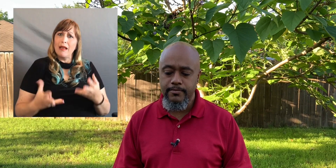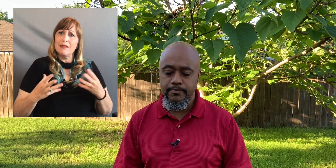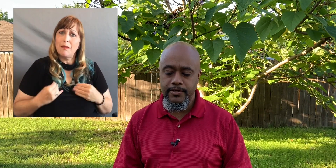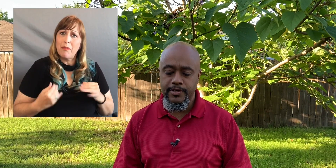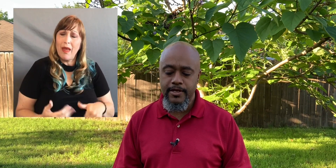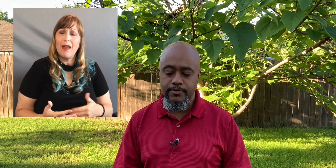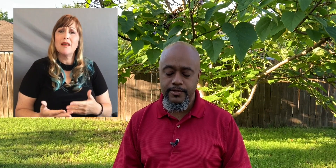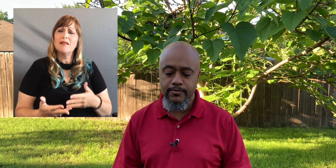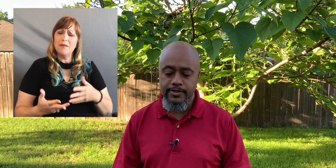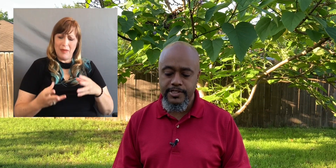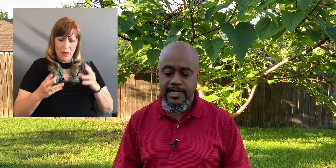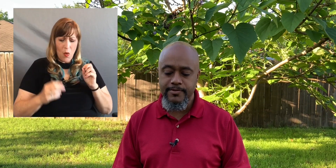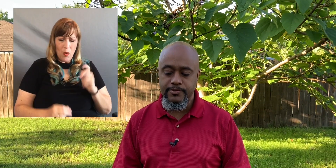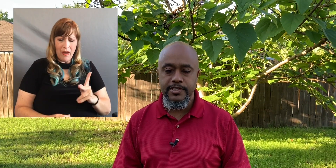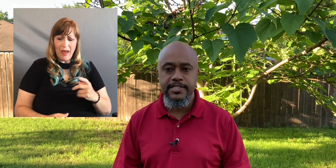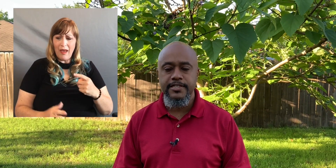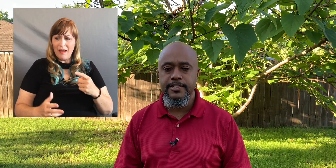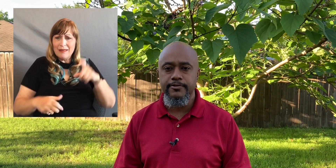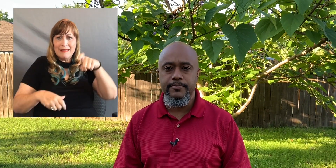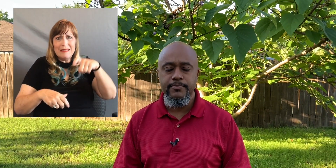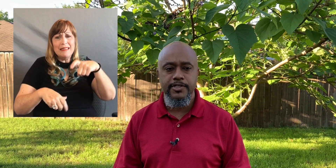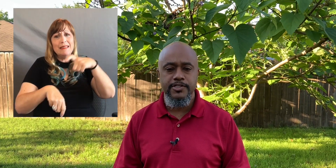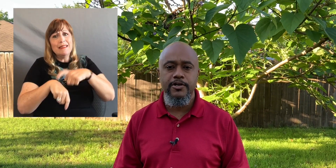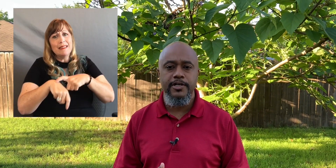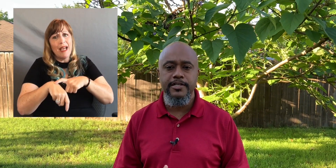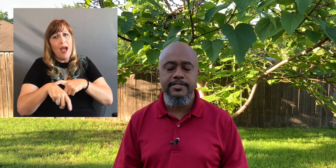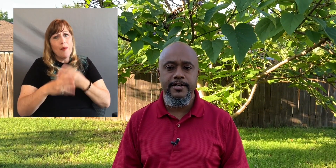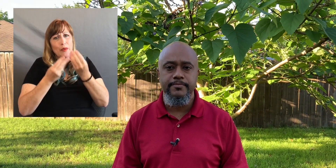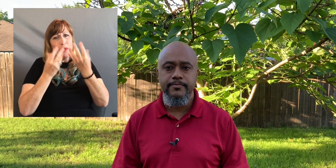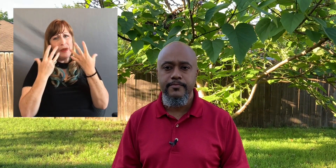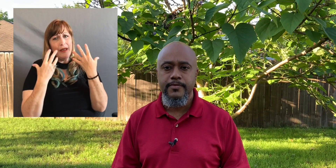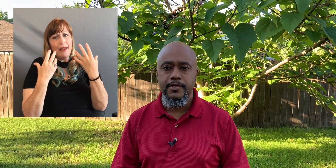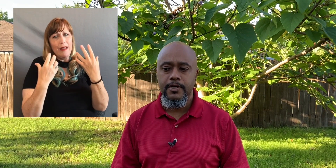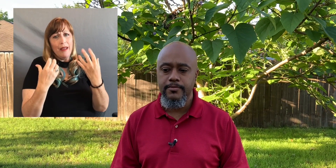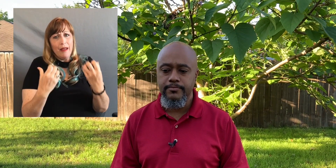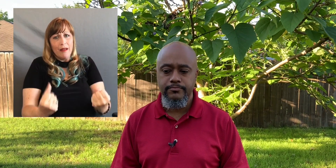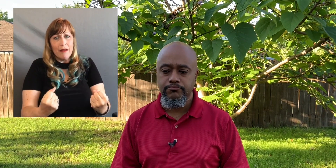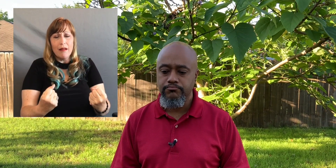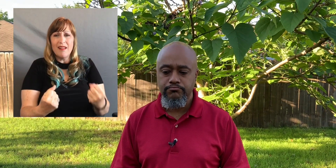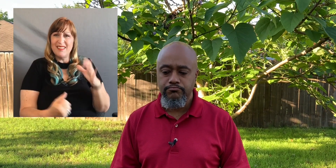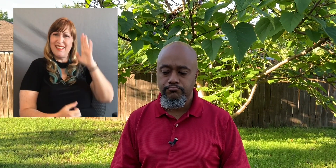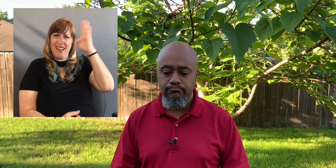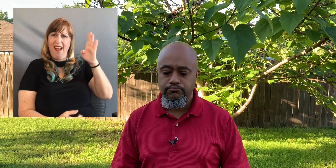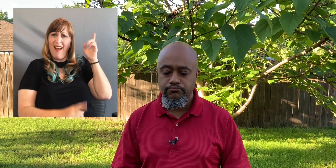and being okay with the time that it was going to take to heal, because it's all in God's time.